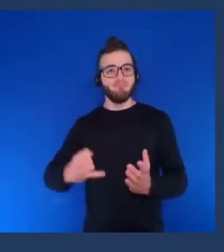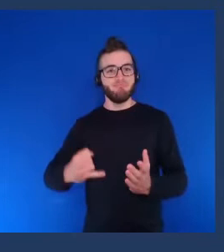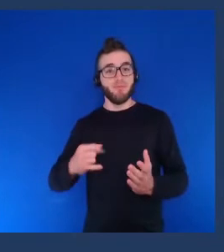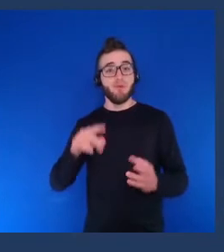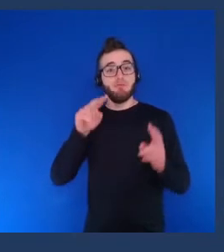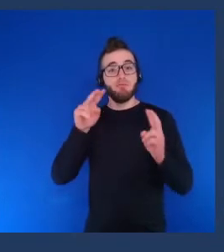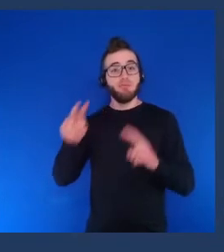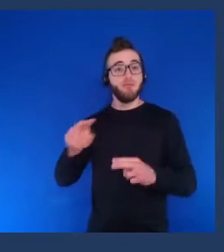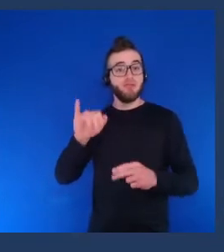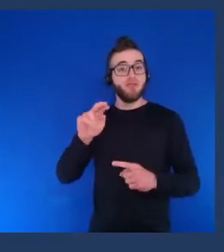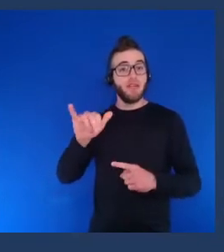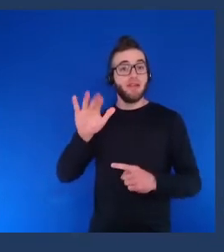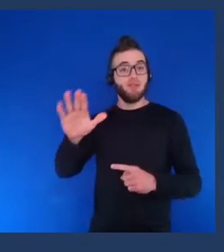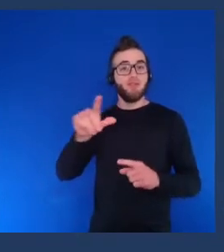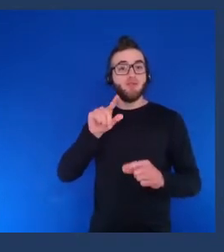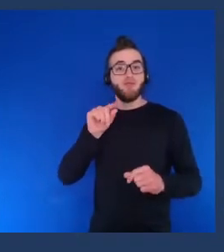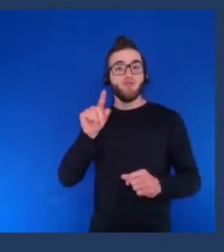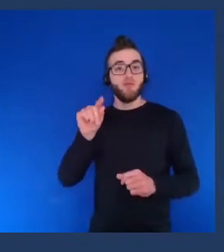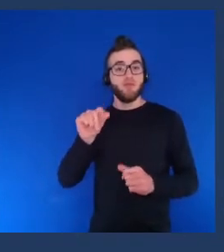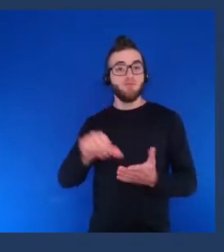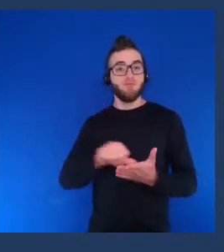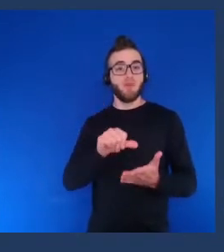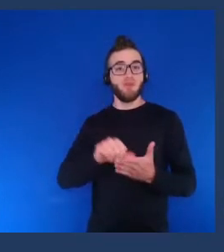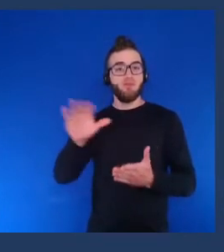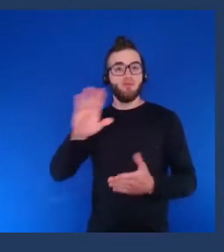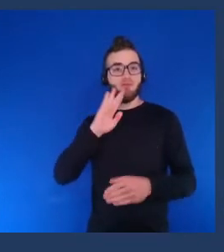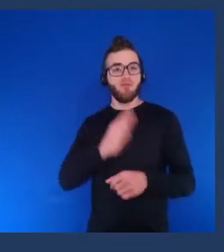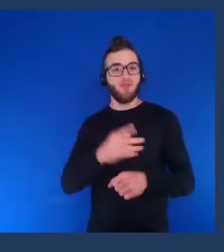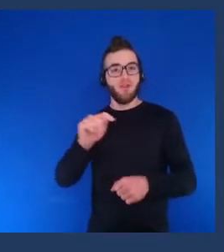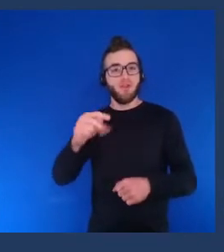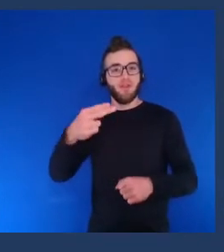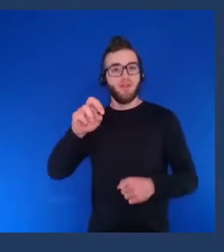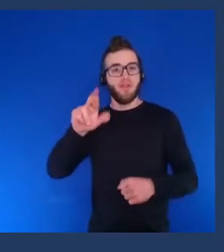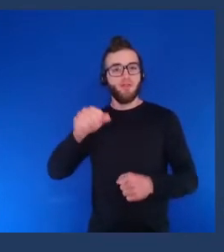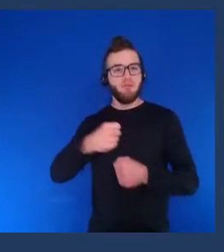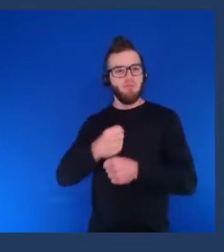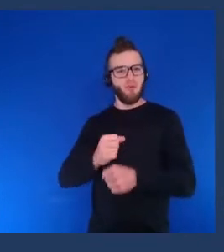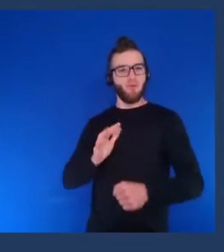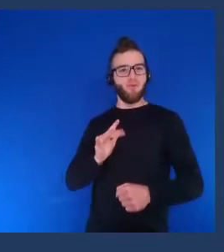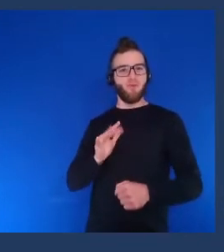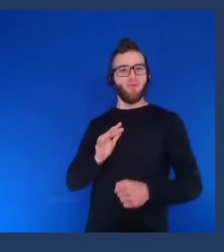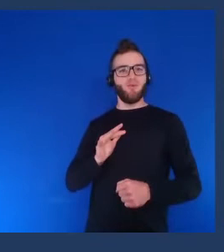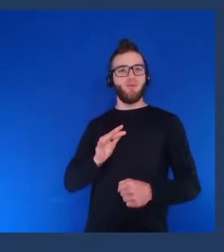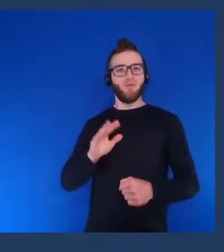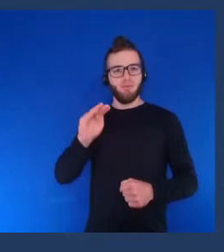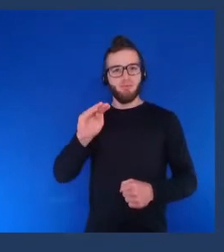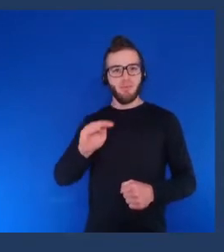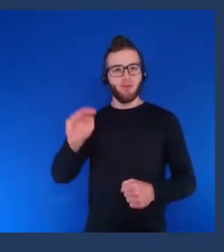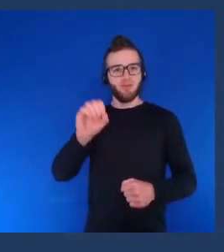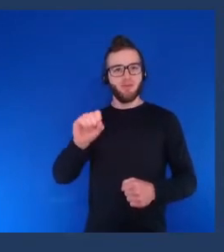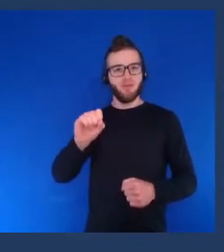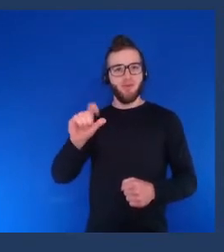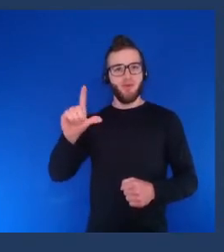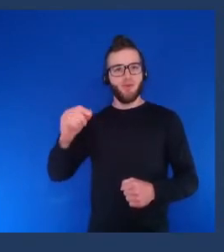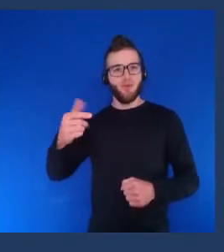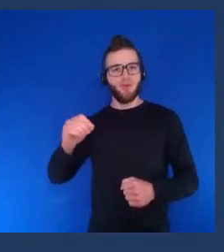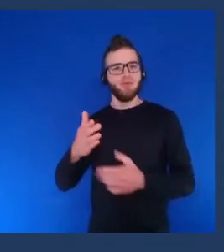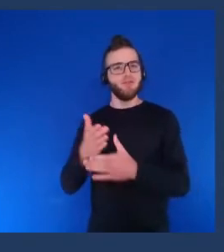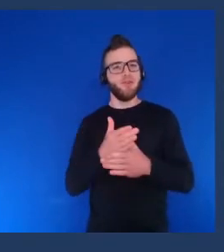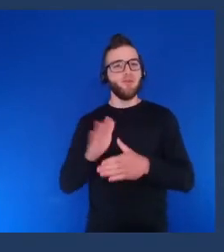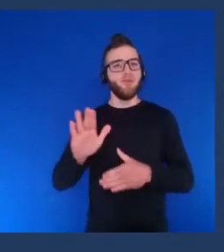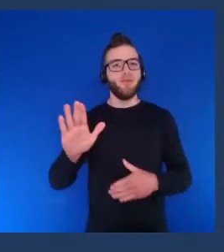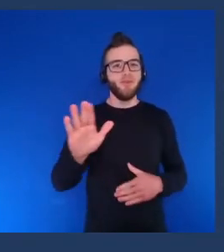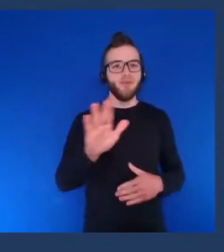really cool inclusive Microsoft logo. So share your kids' photos, #AbilitySummit. You too, Spencer